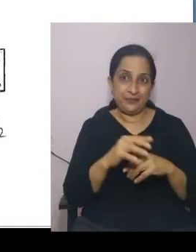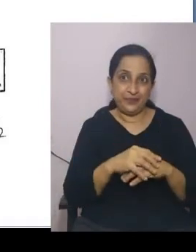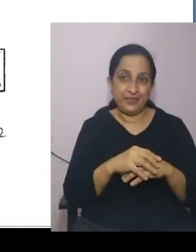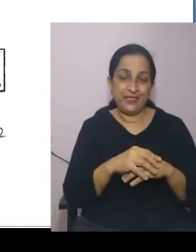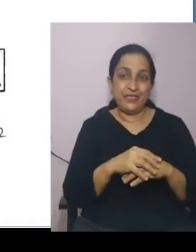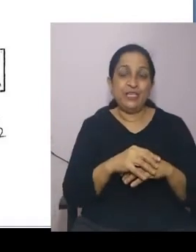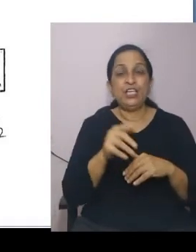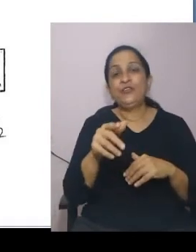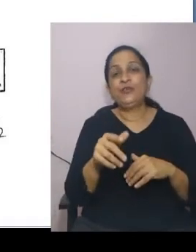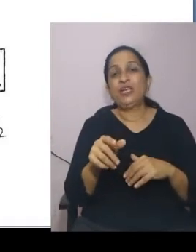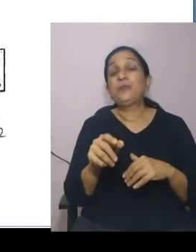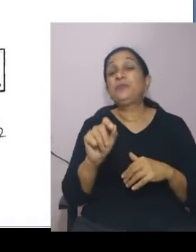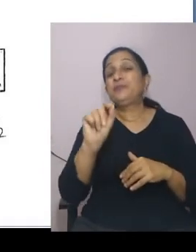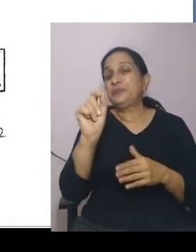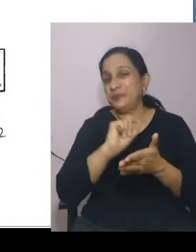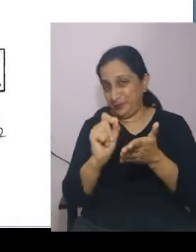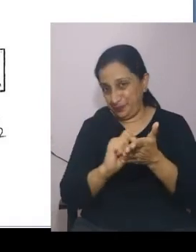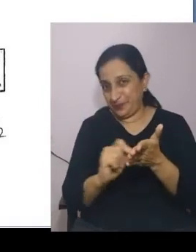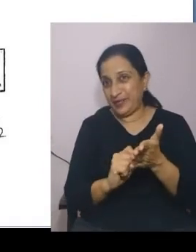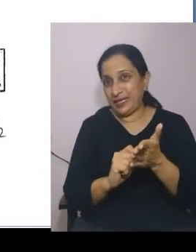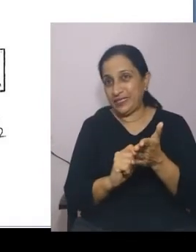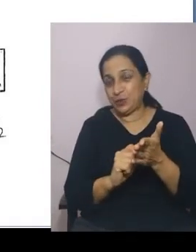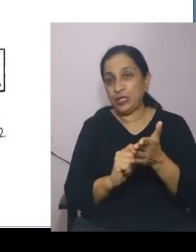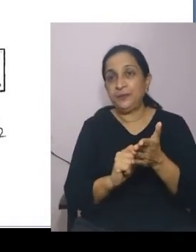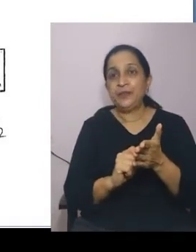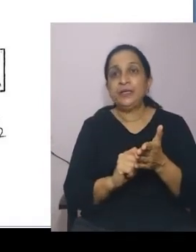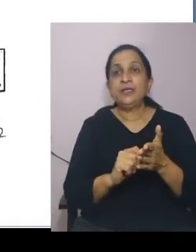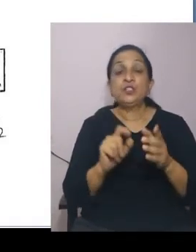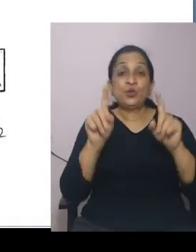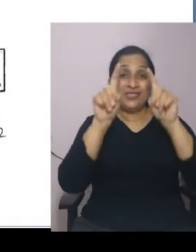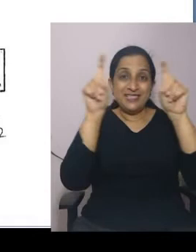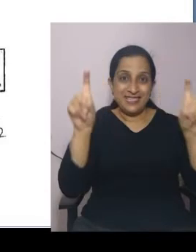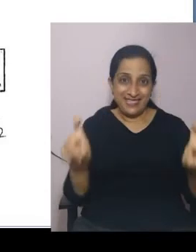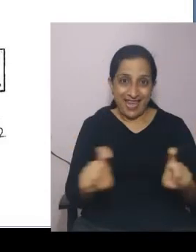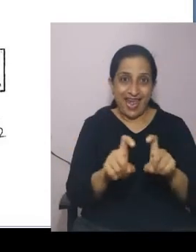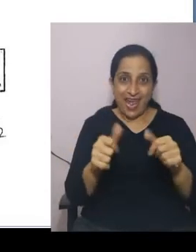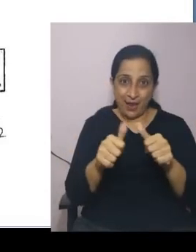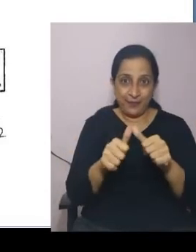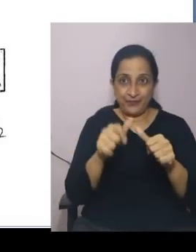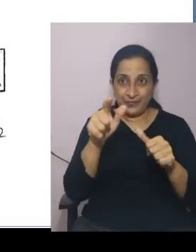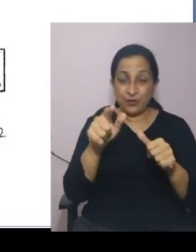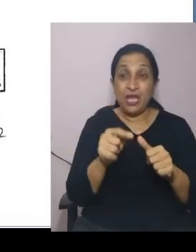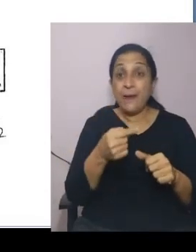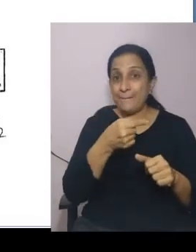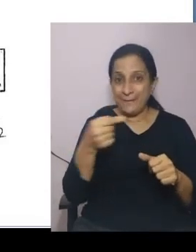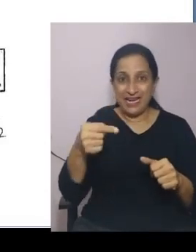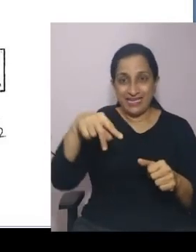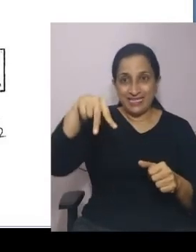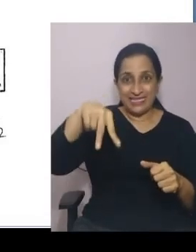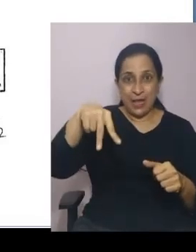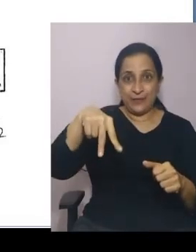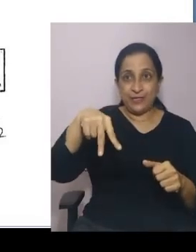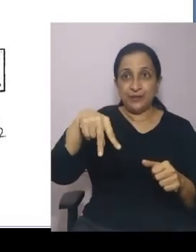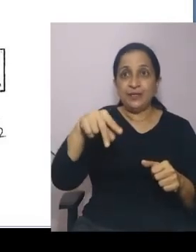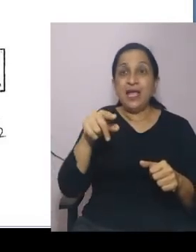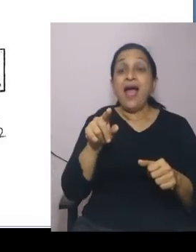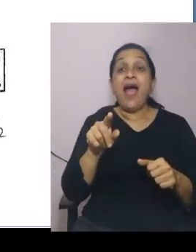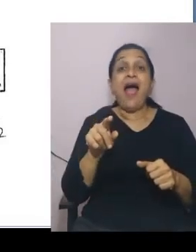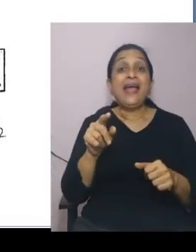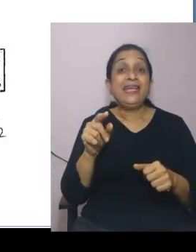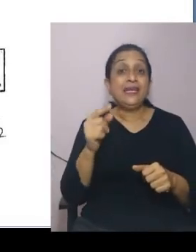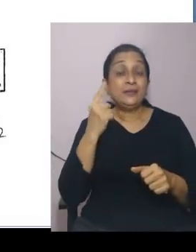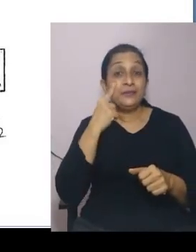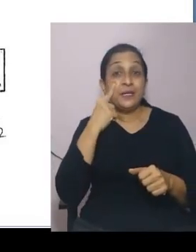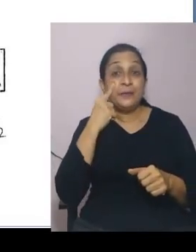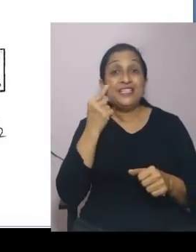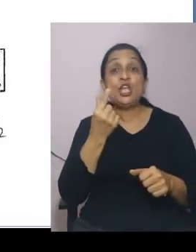Okay, you remember this formula A minus lambda I. This is nothing but the given matrix, then minus lambda I is